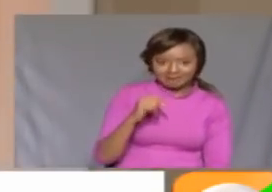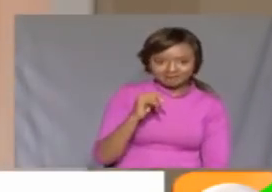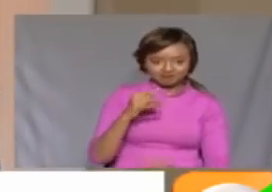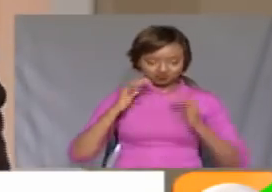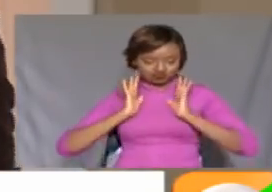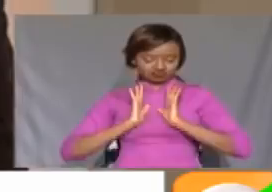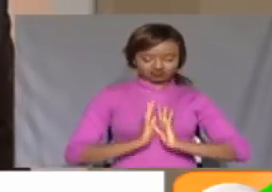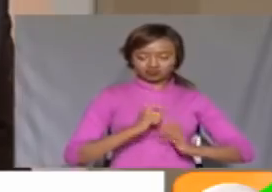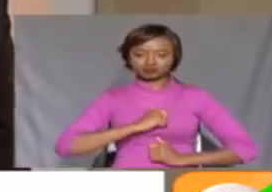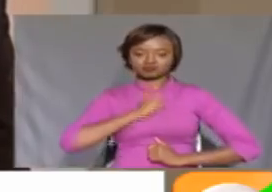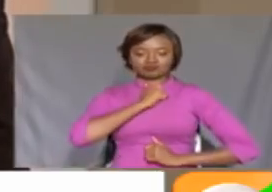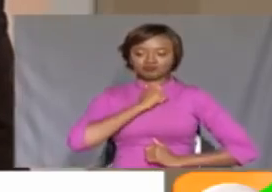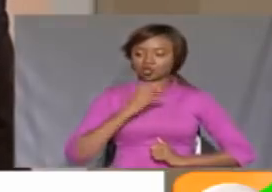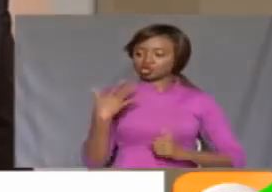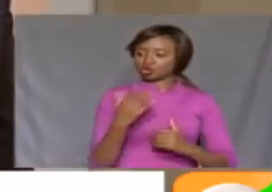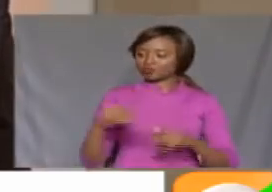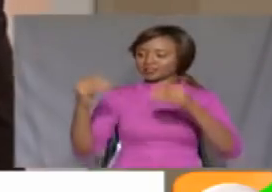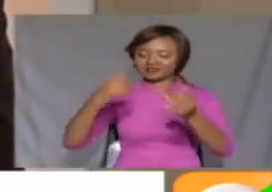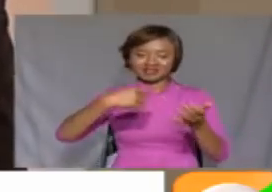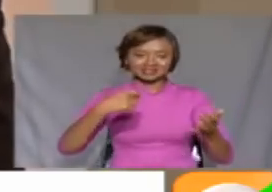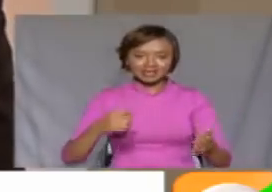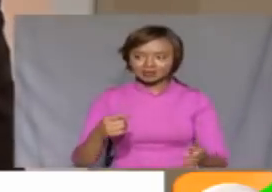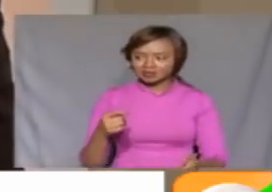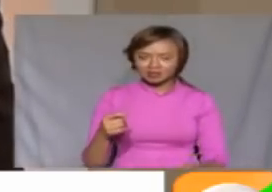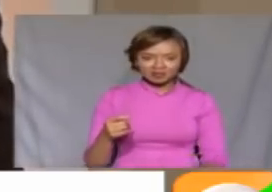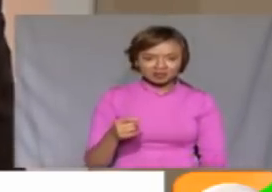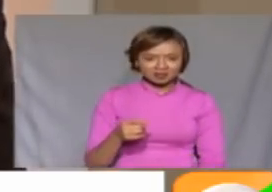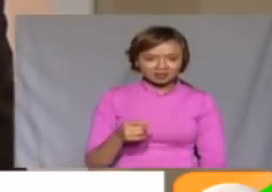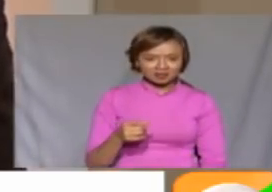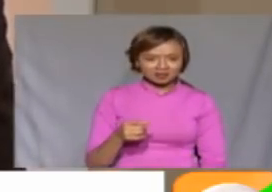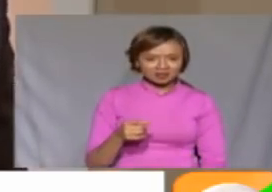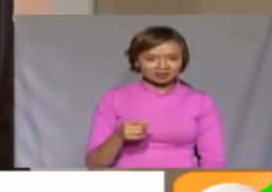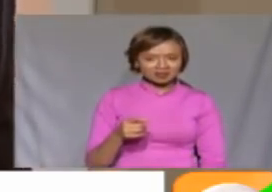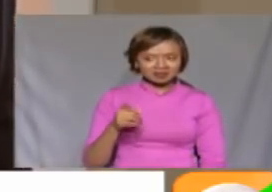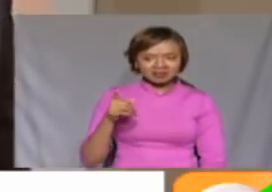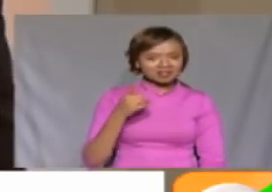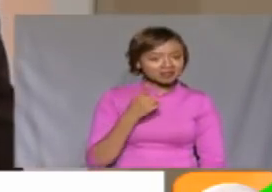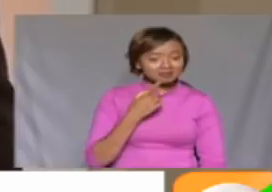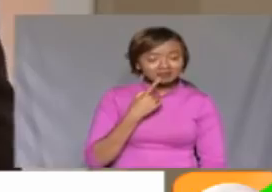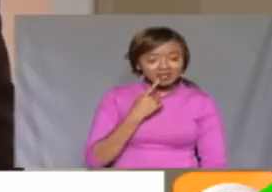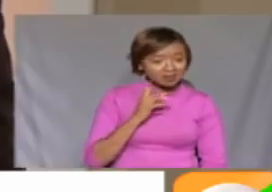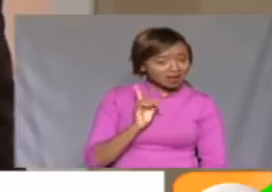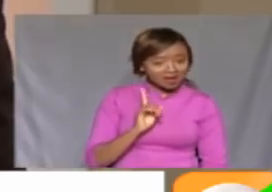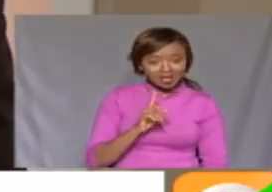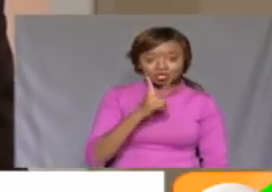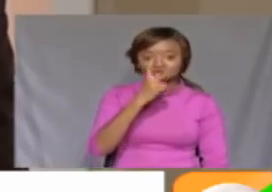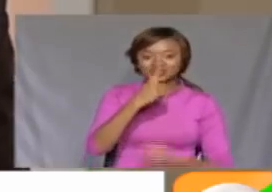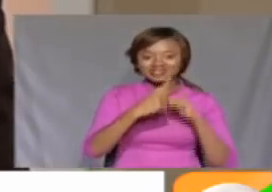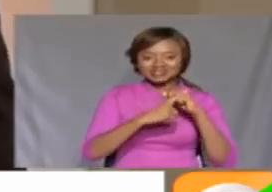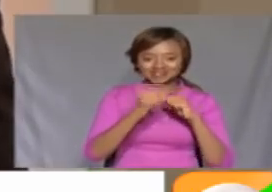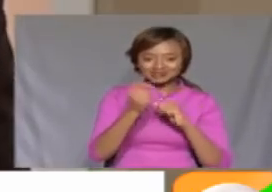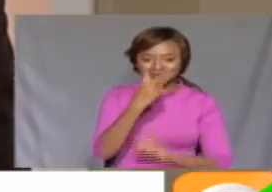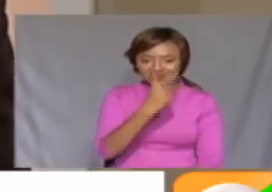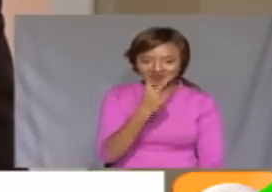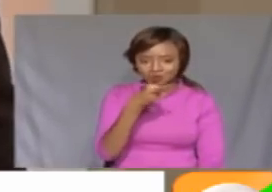dressed in a suit, and he was made to sign a document, he refuted that argument. Yes. On 26th of February 2020,